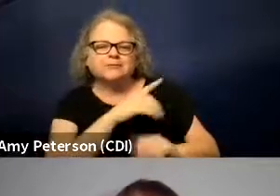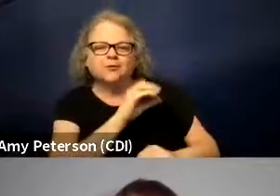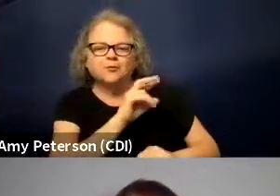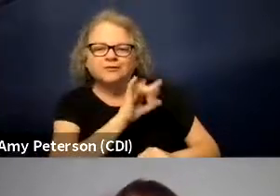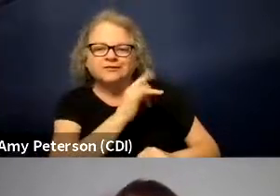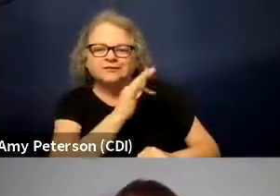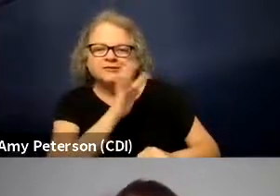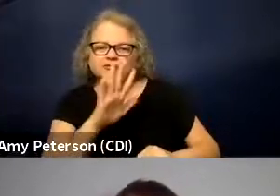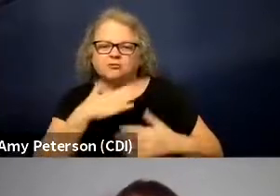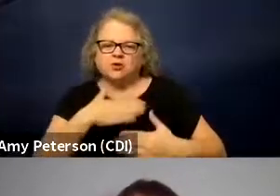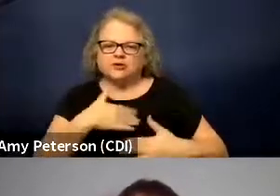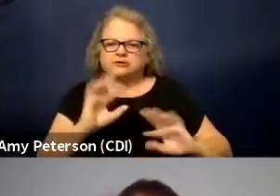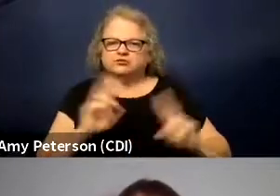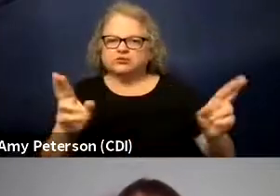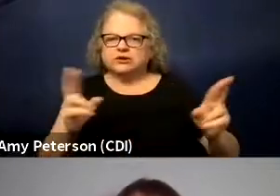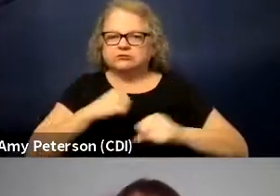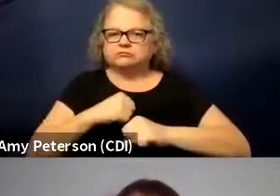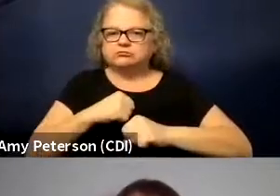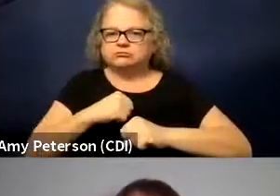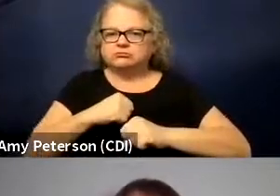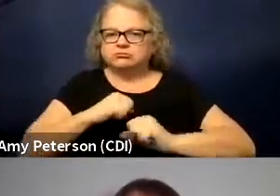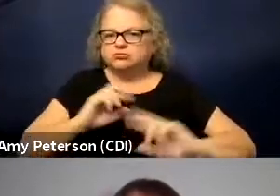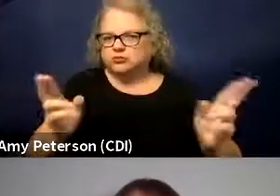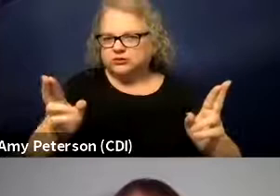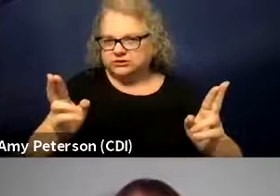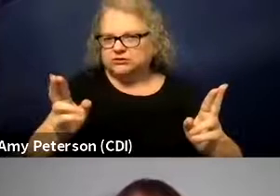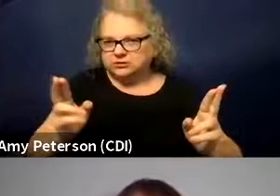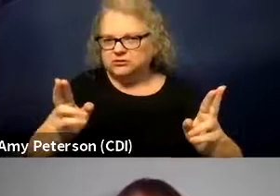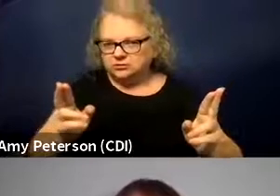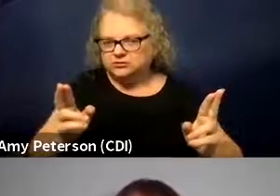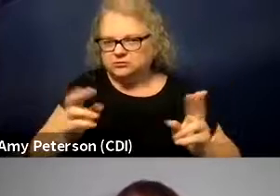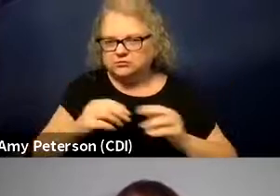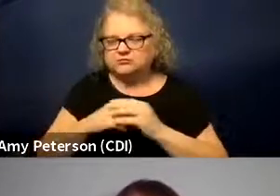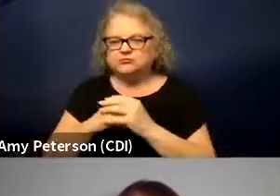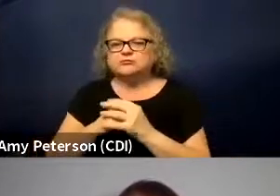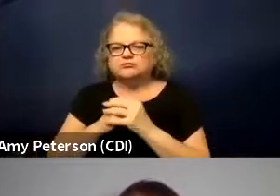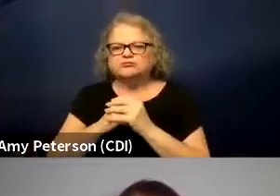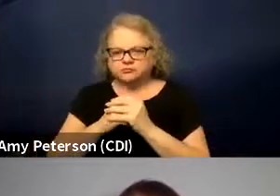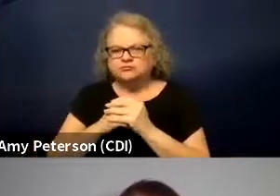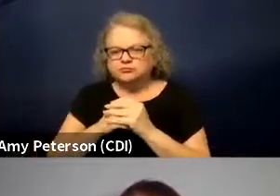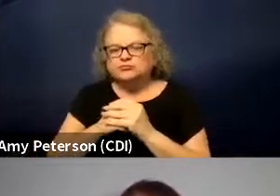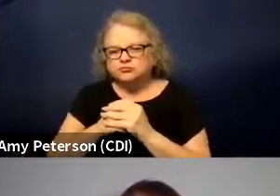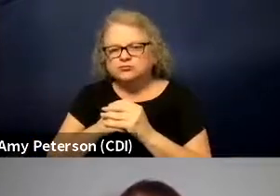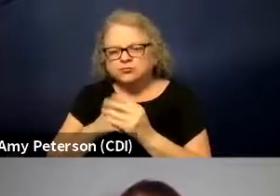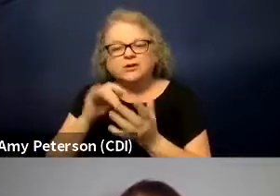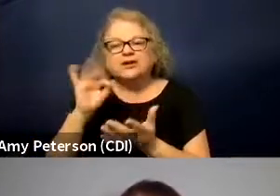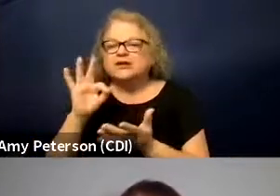getting COVID-19. So please, this may be the most important flu shot of your life.